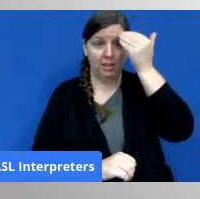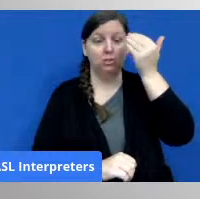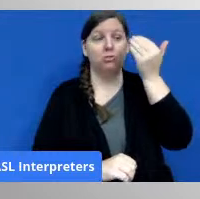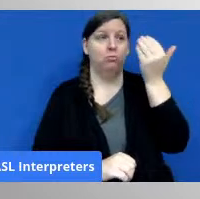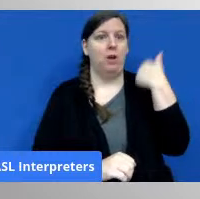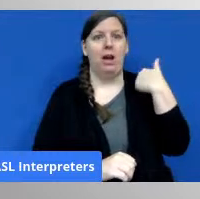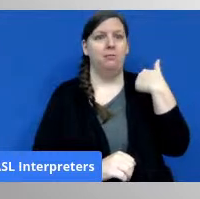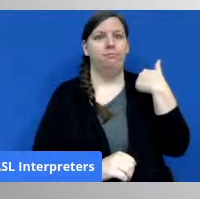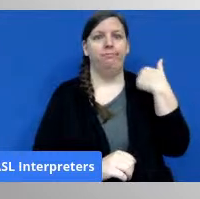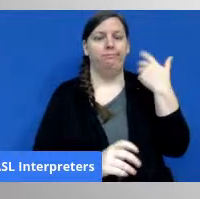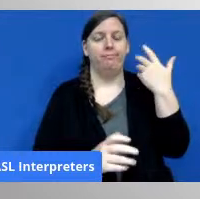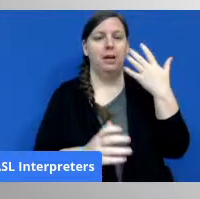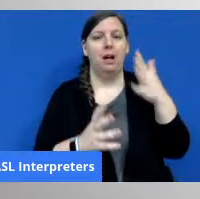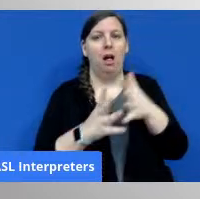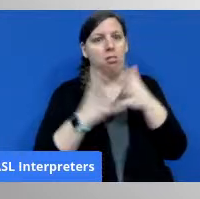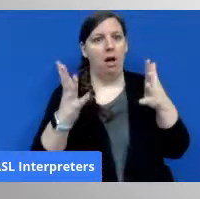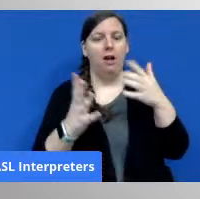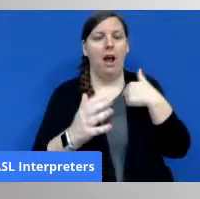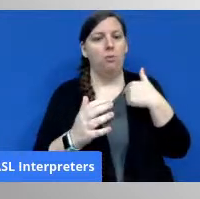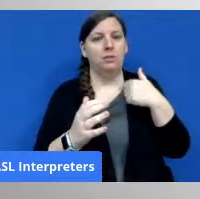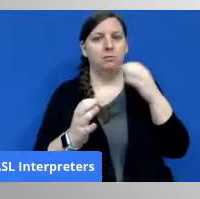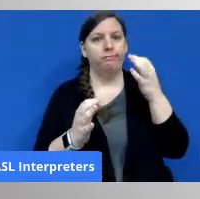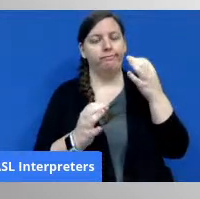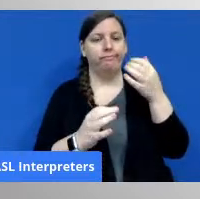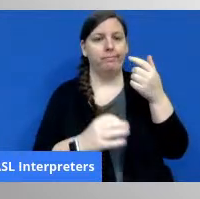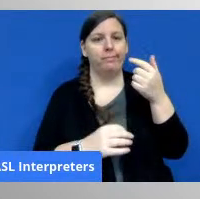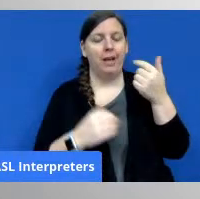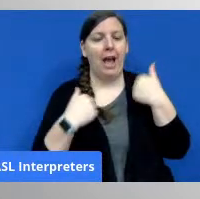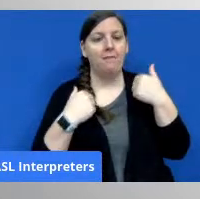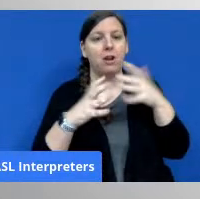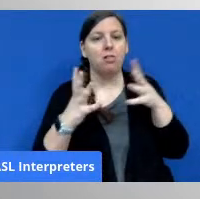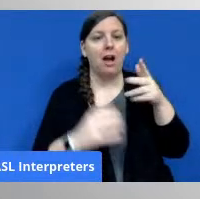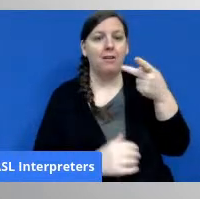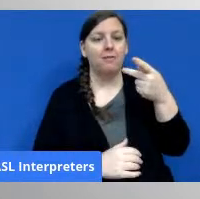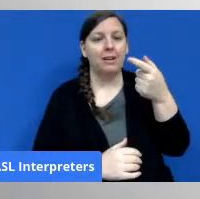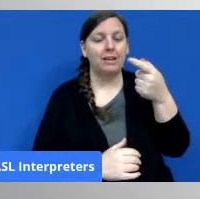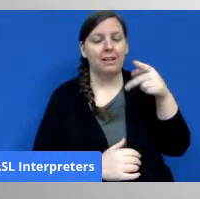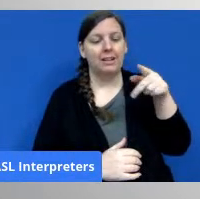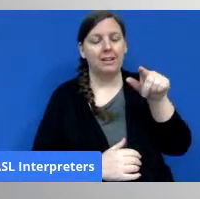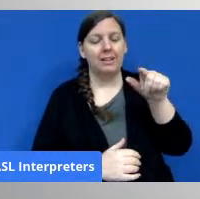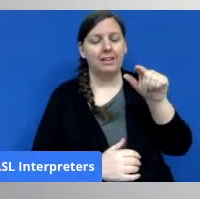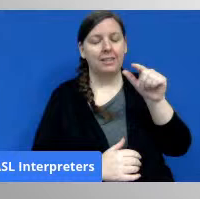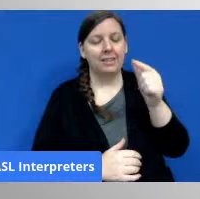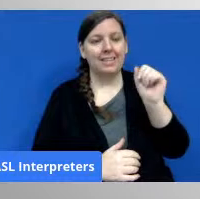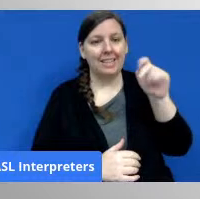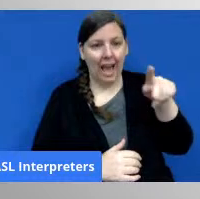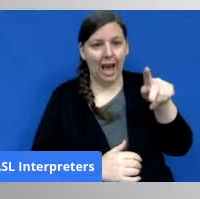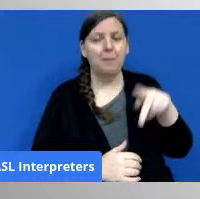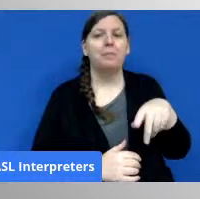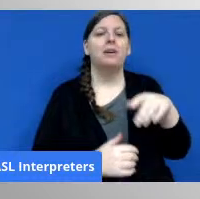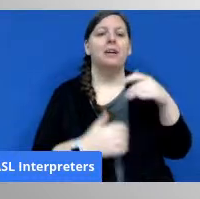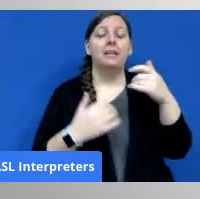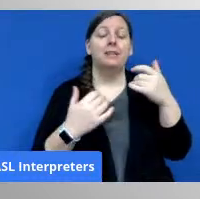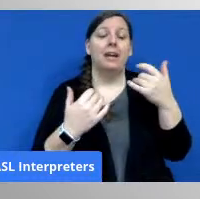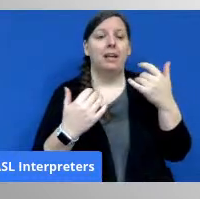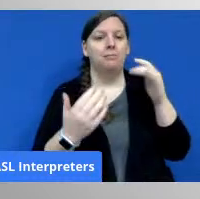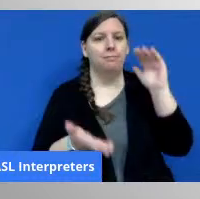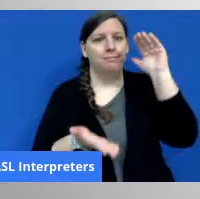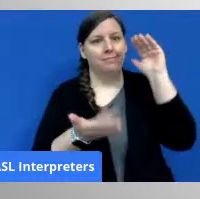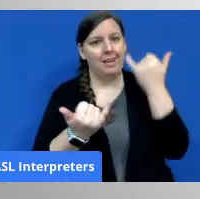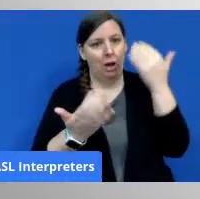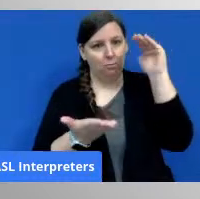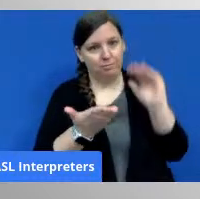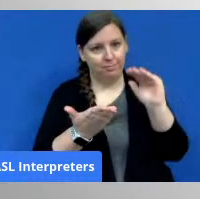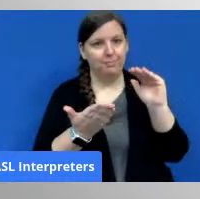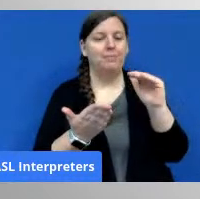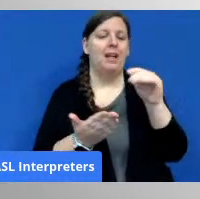are fewer gaps, although I'm still, I'm sure there's still plenty for me to learn. So this is very helpful, and I just want to thank everybody who put this